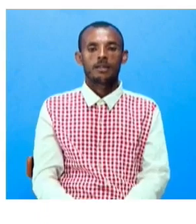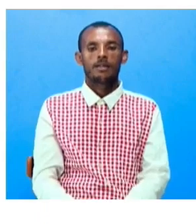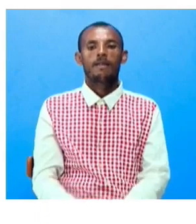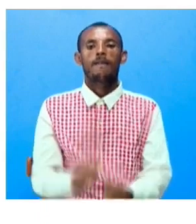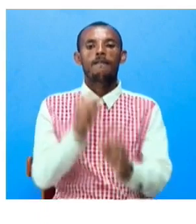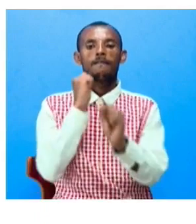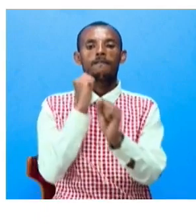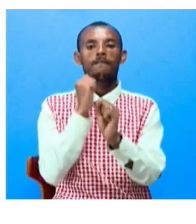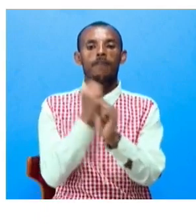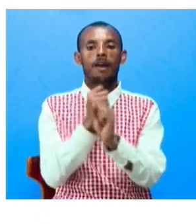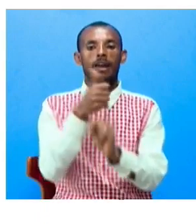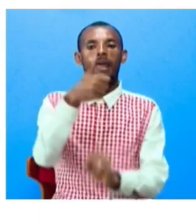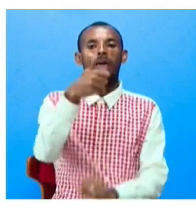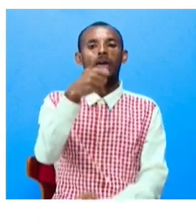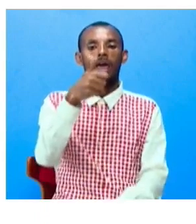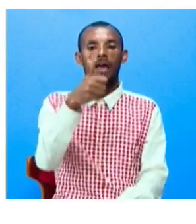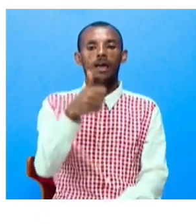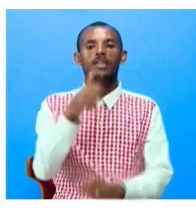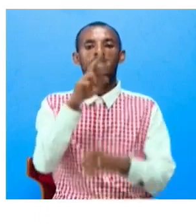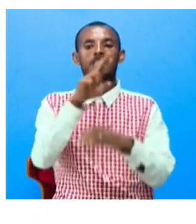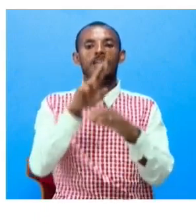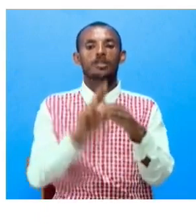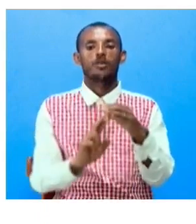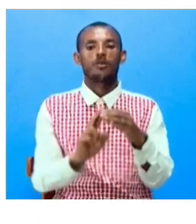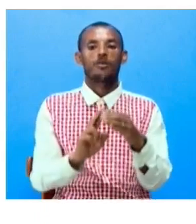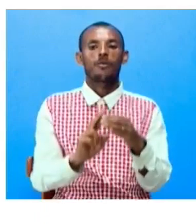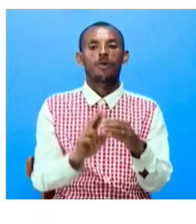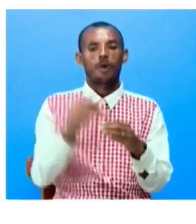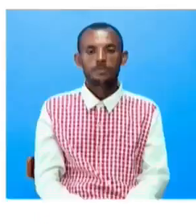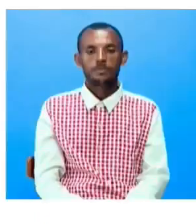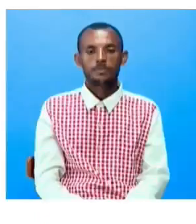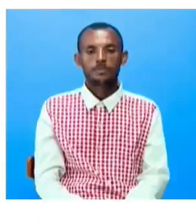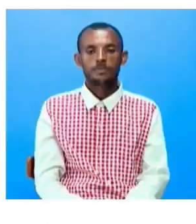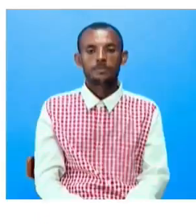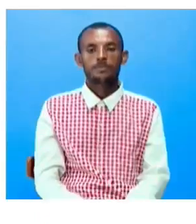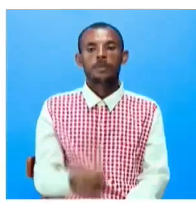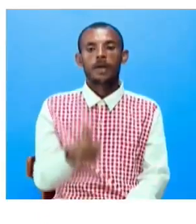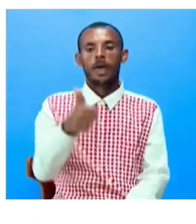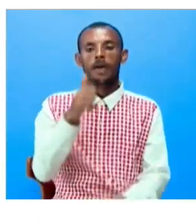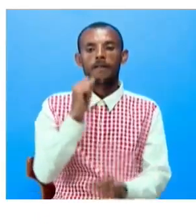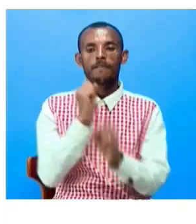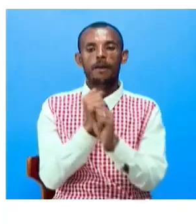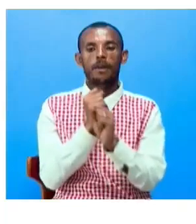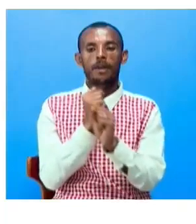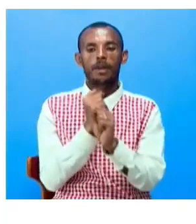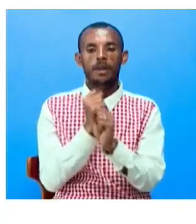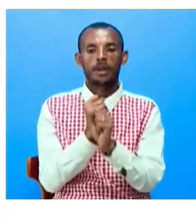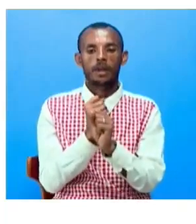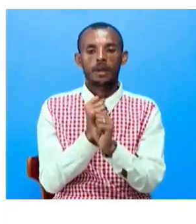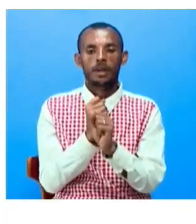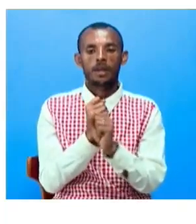find A, the ratio of boys to girls. Find